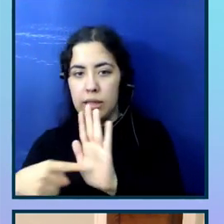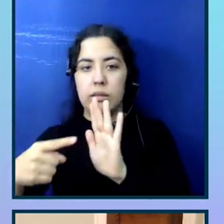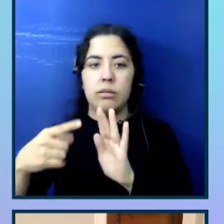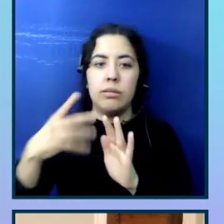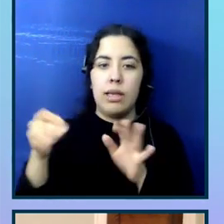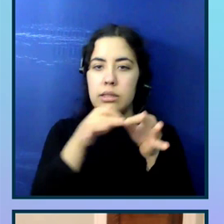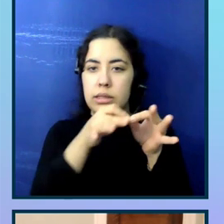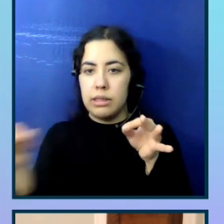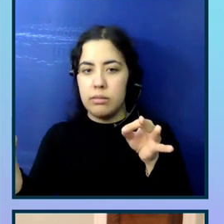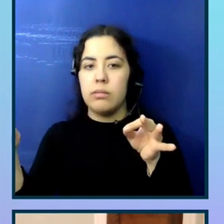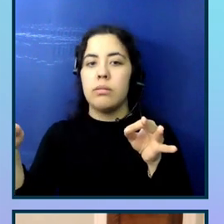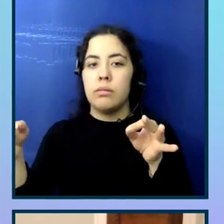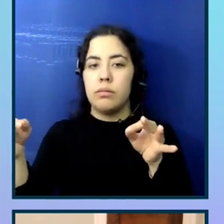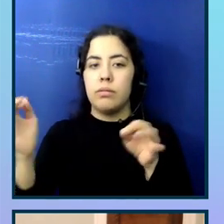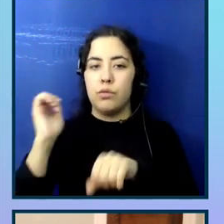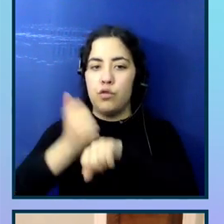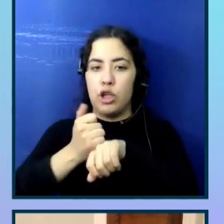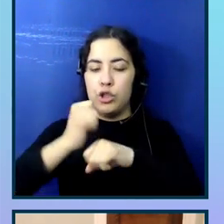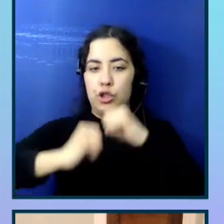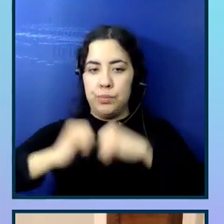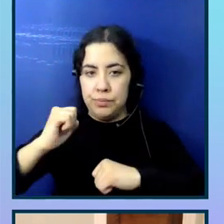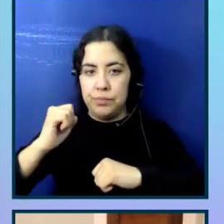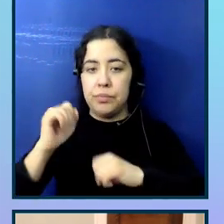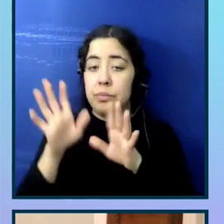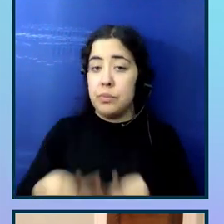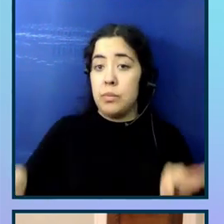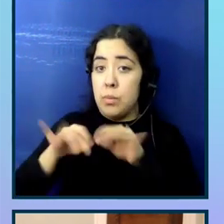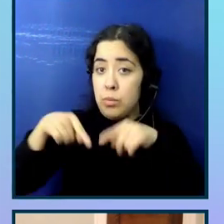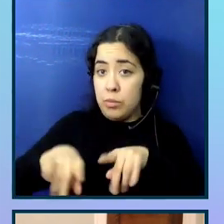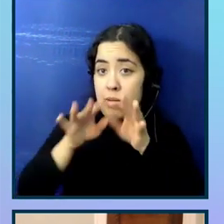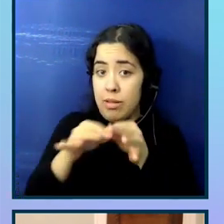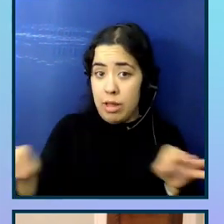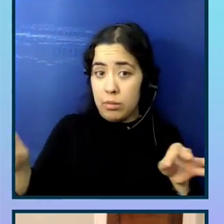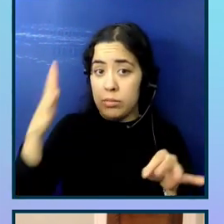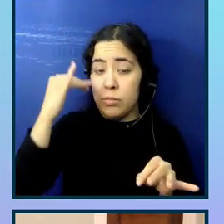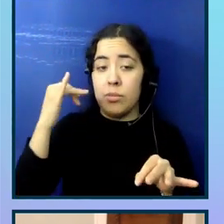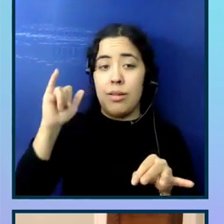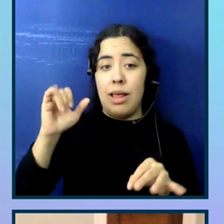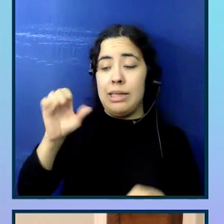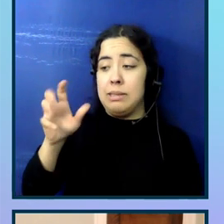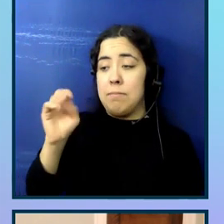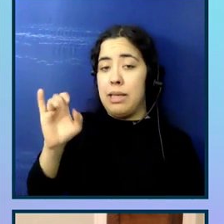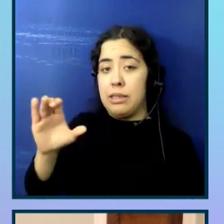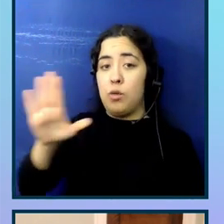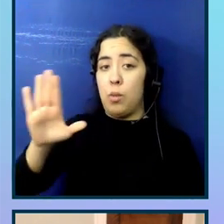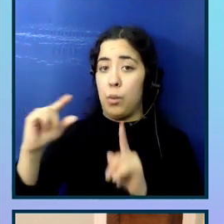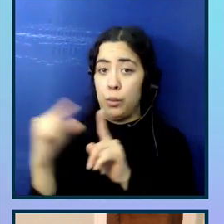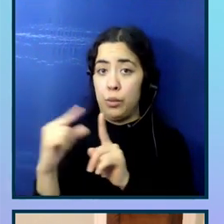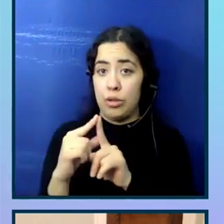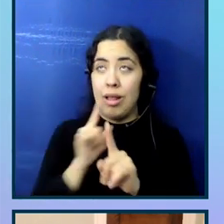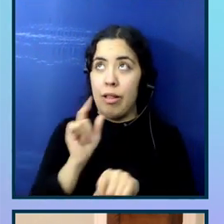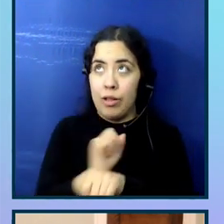structure. Semantics are very important in language because the semantics of your words